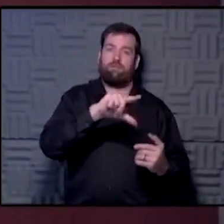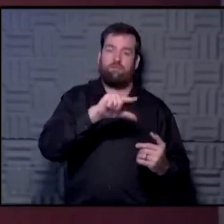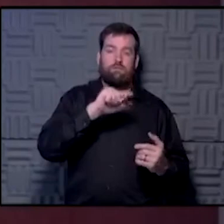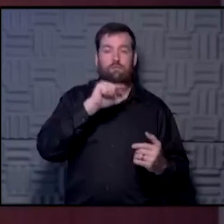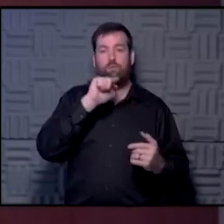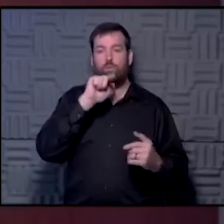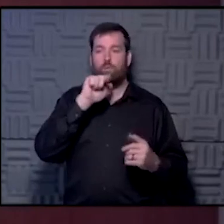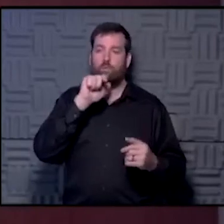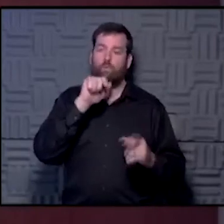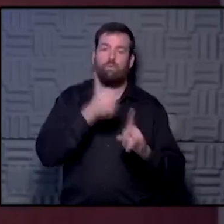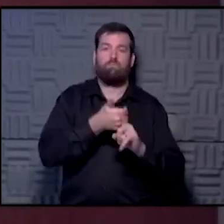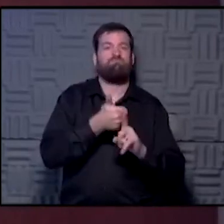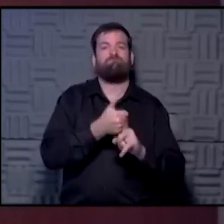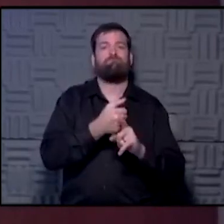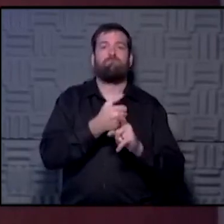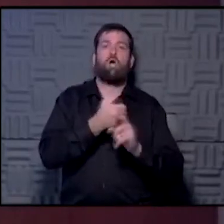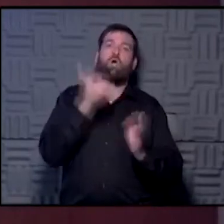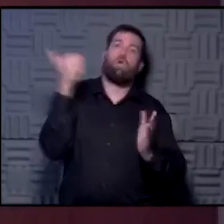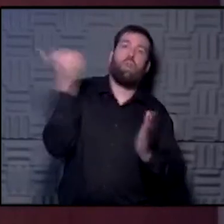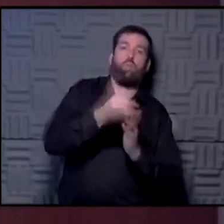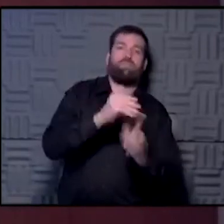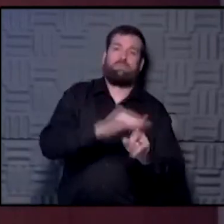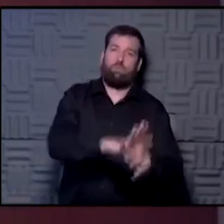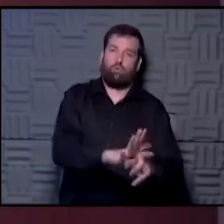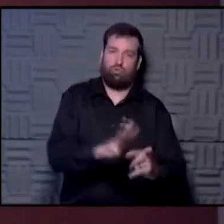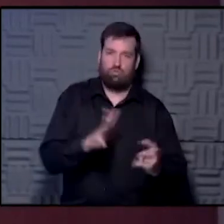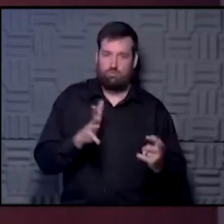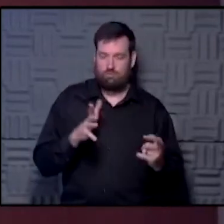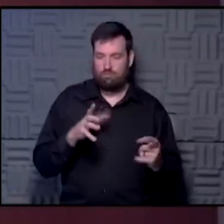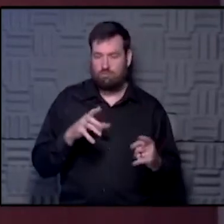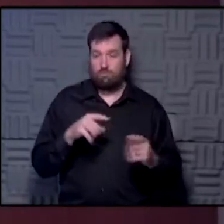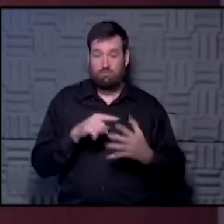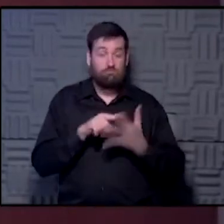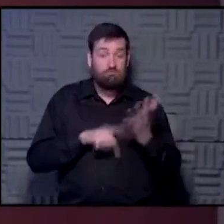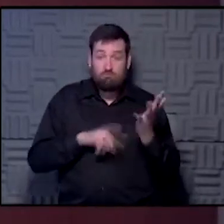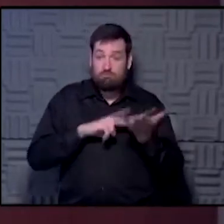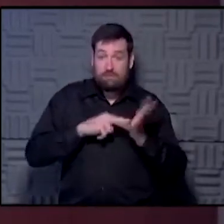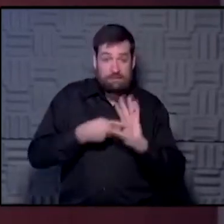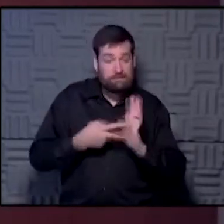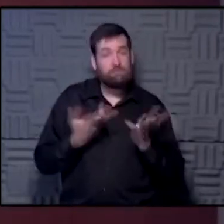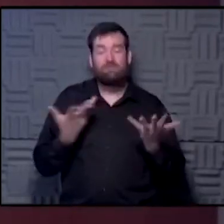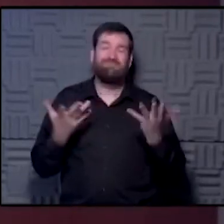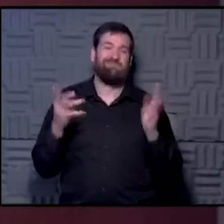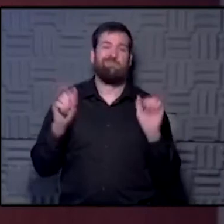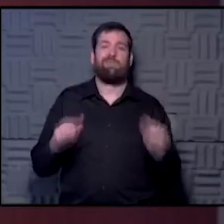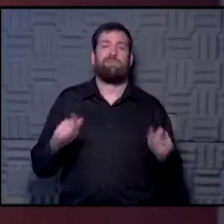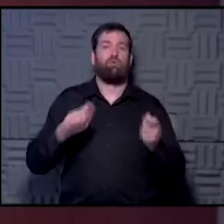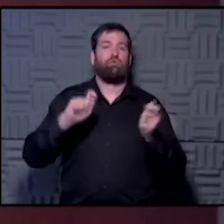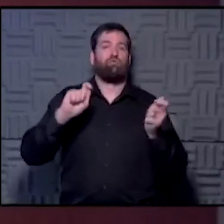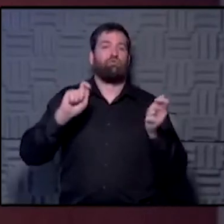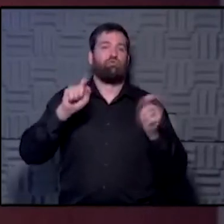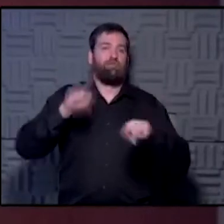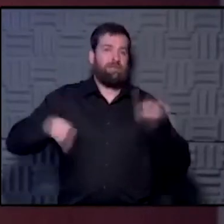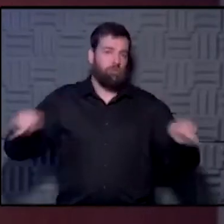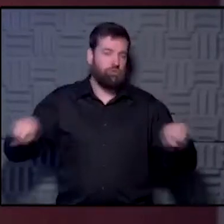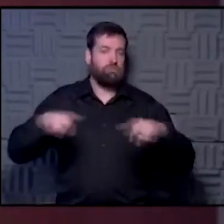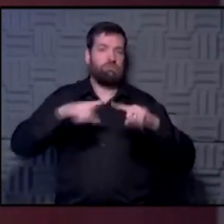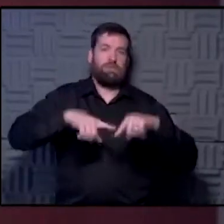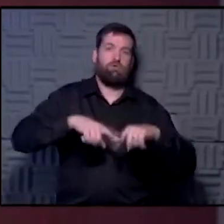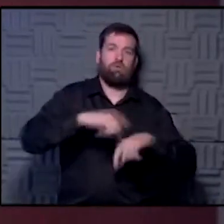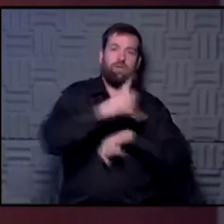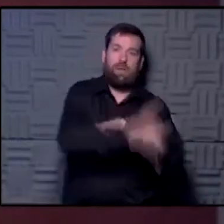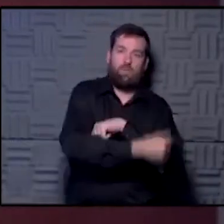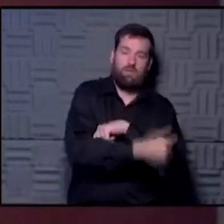is what is a close exposure. Those definitions may actually change by county,